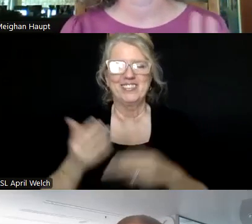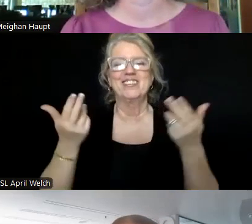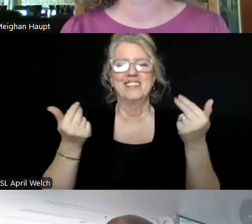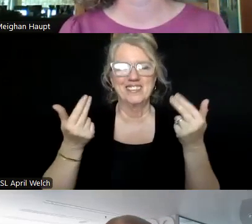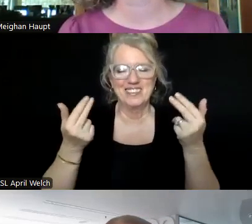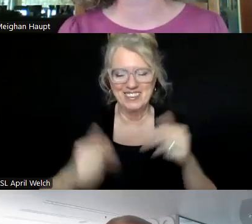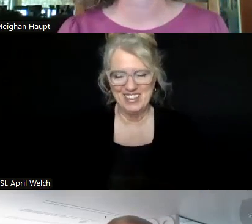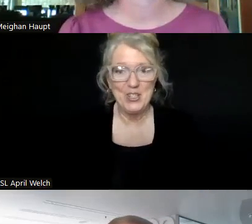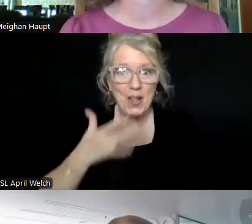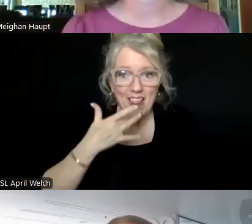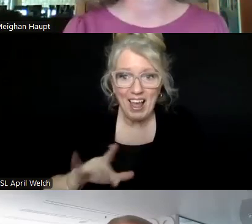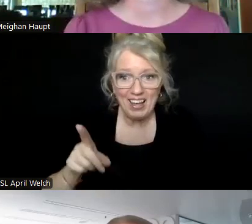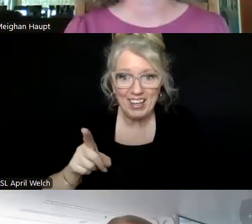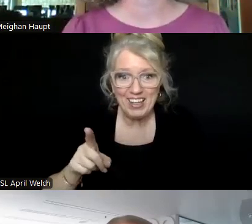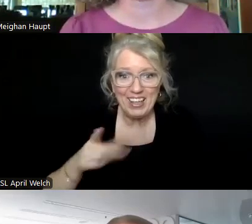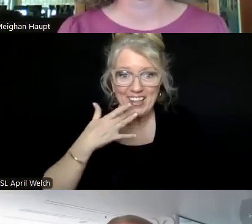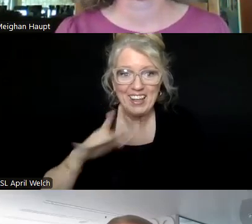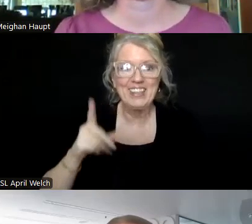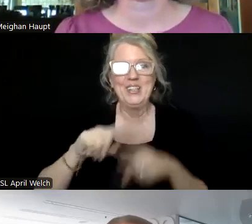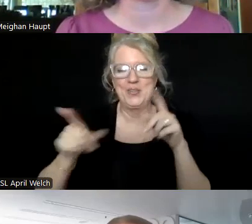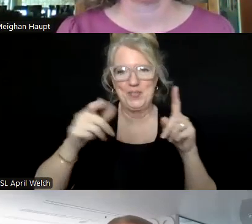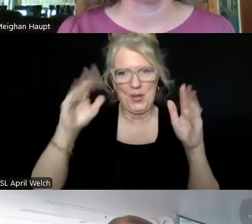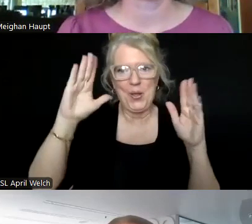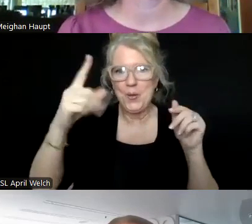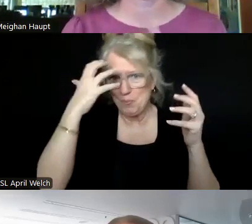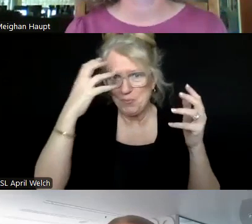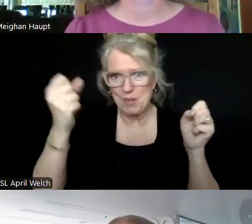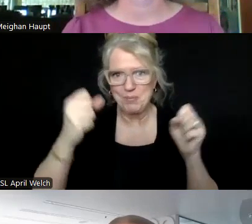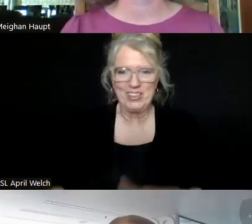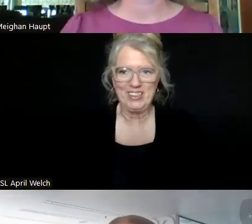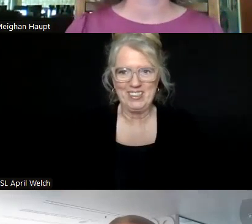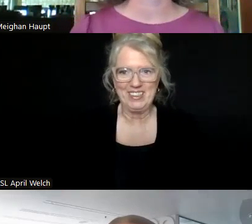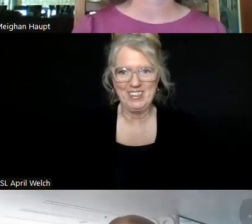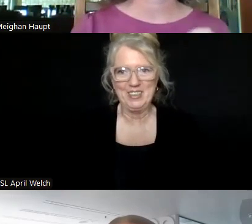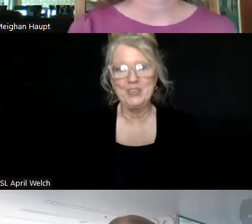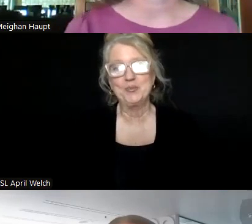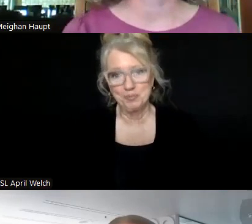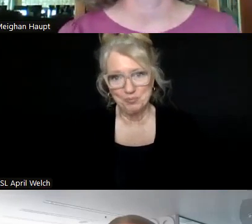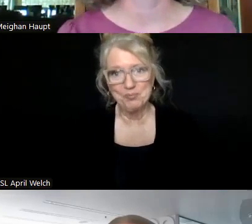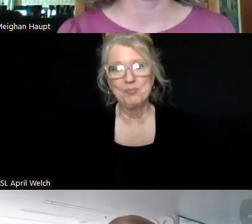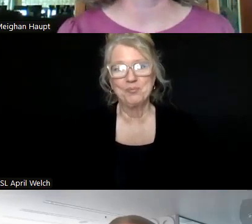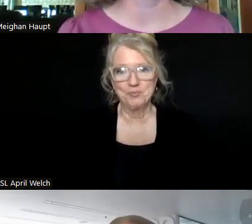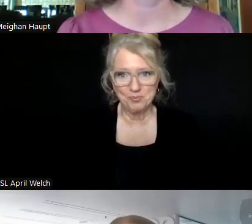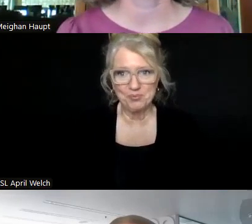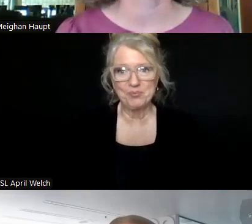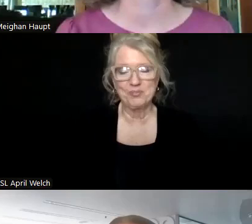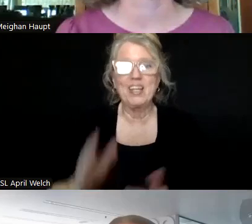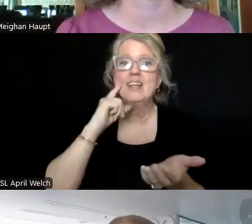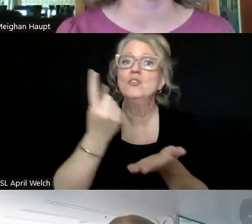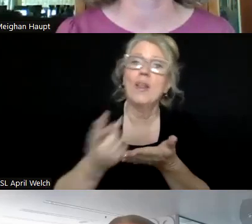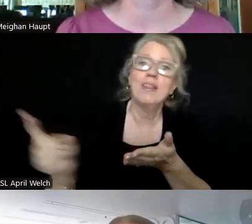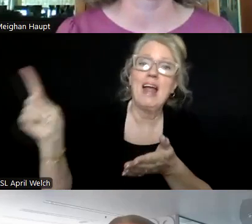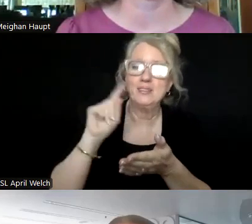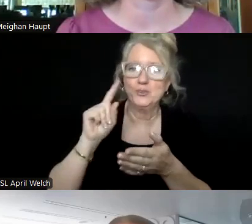So I wish you luck, and I hope your memory is sharp, but I know it is. All right. So in last week's Crisis